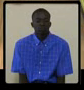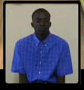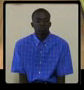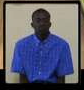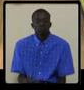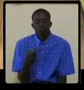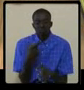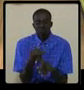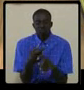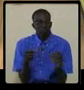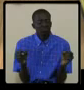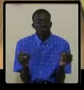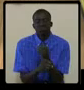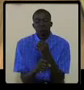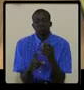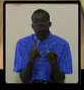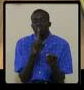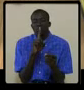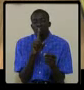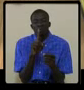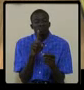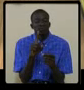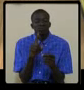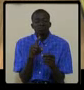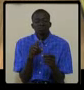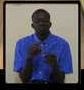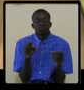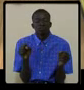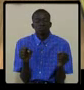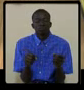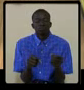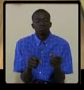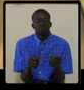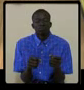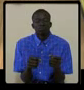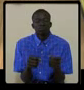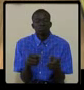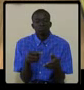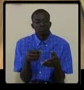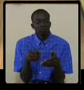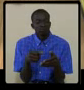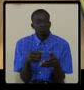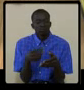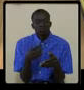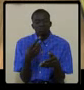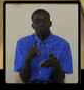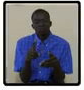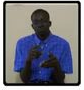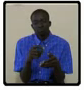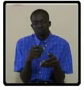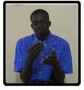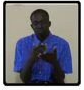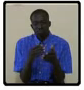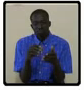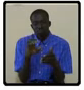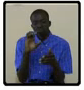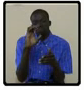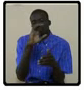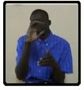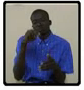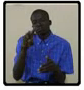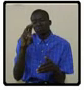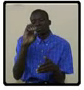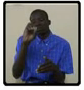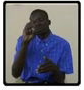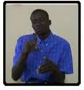This metal does not burn either. We can see that it's simply coated with a black layer, which is copper oxide.